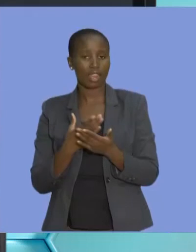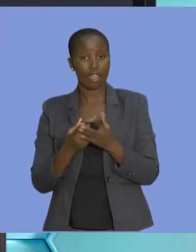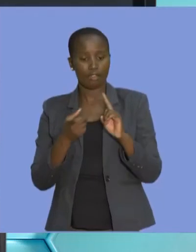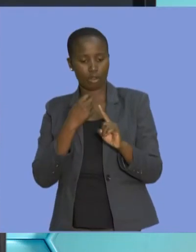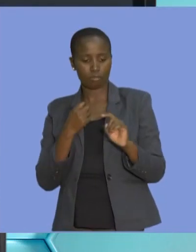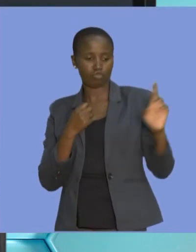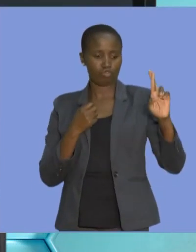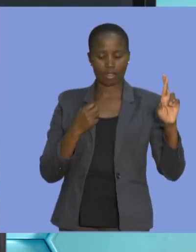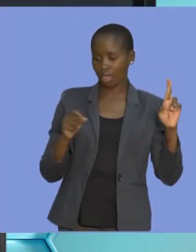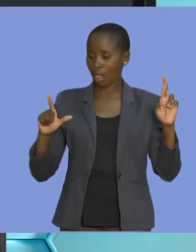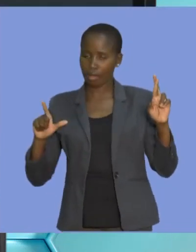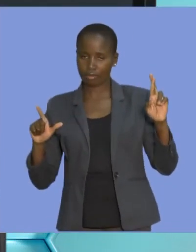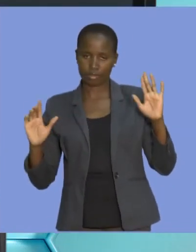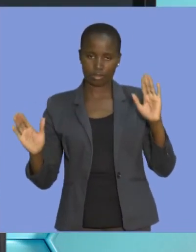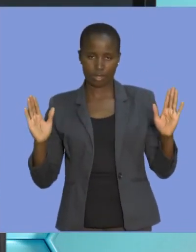best for that.